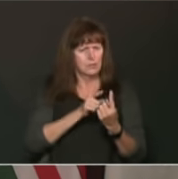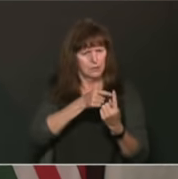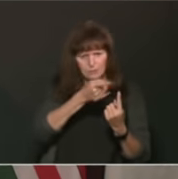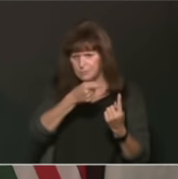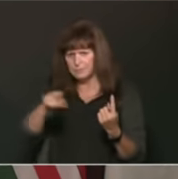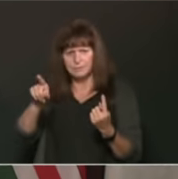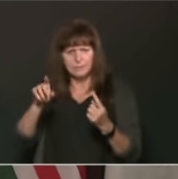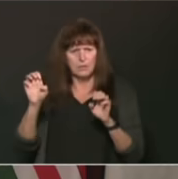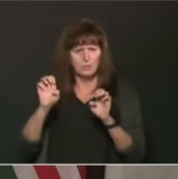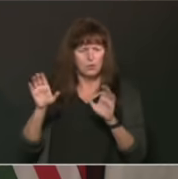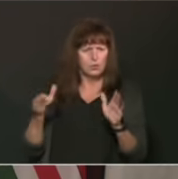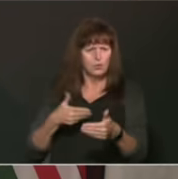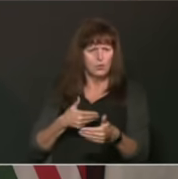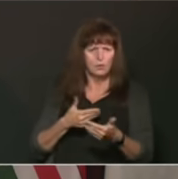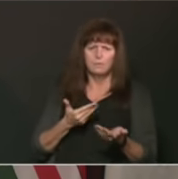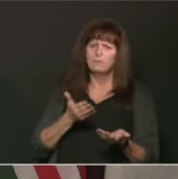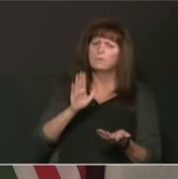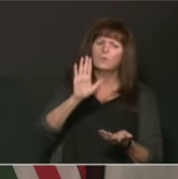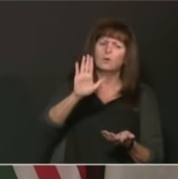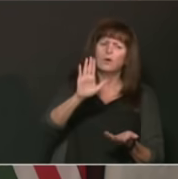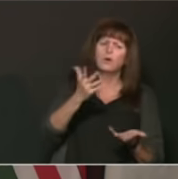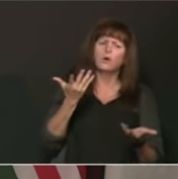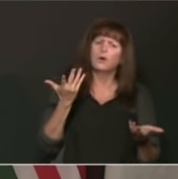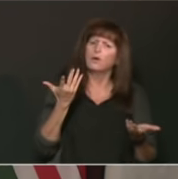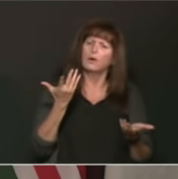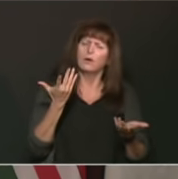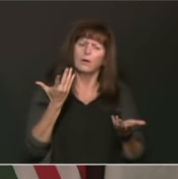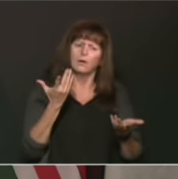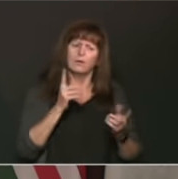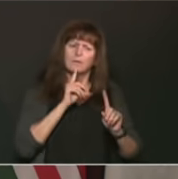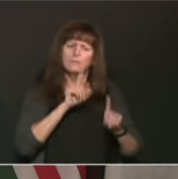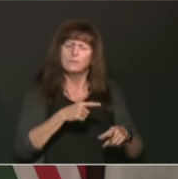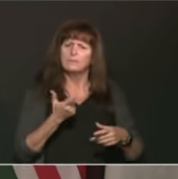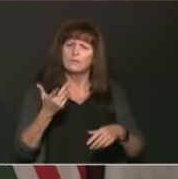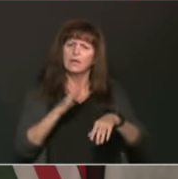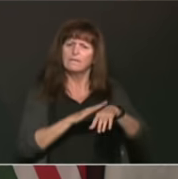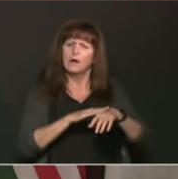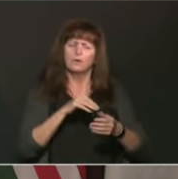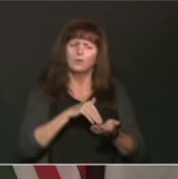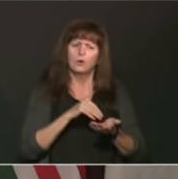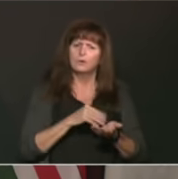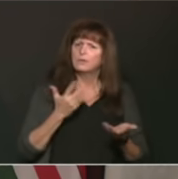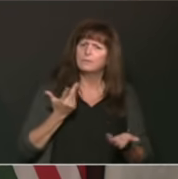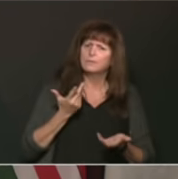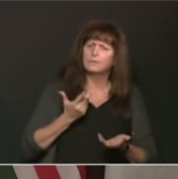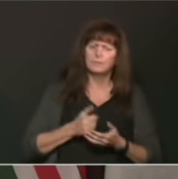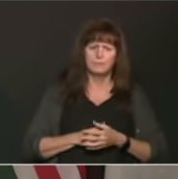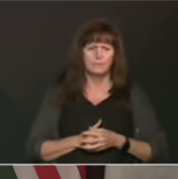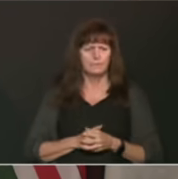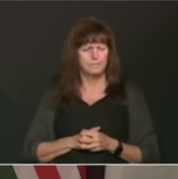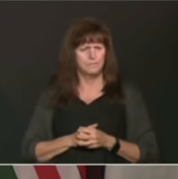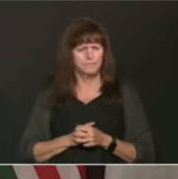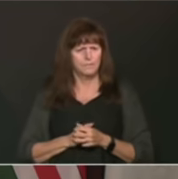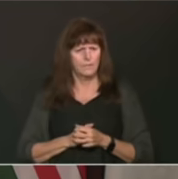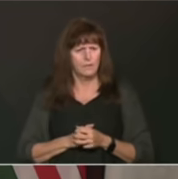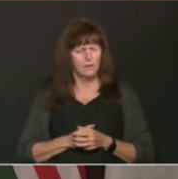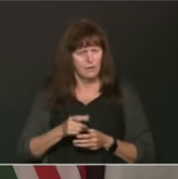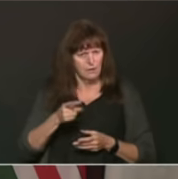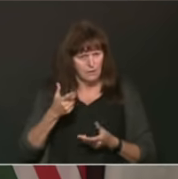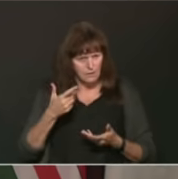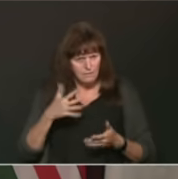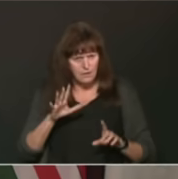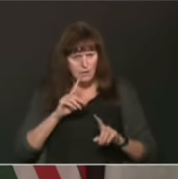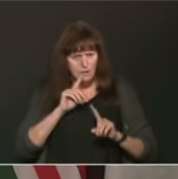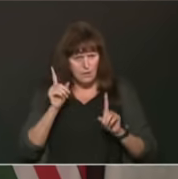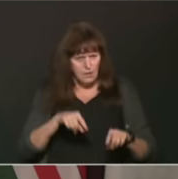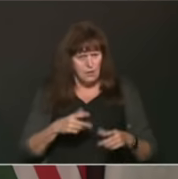is your advice to doctors? And finally, have they been sent directives on this? So great question.